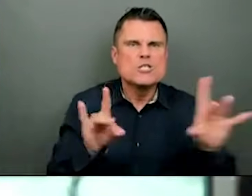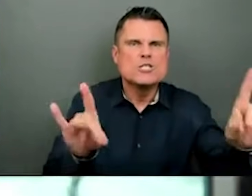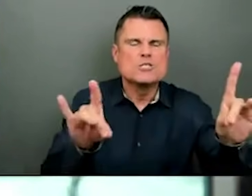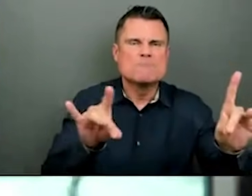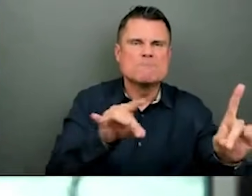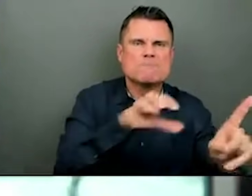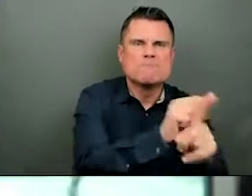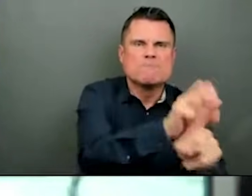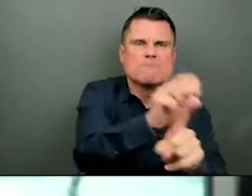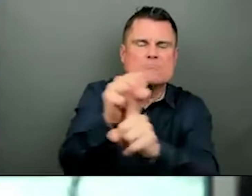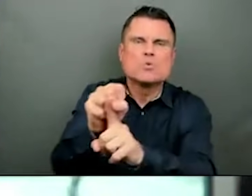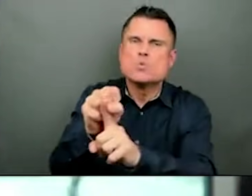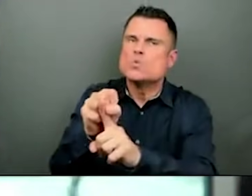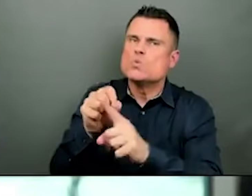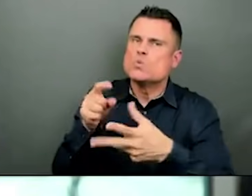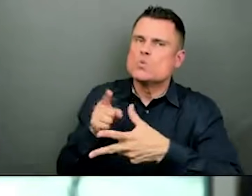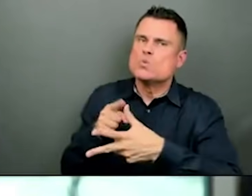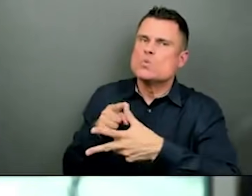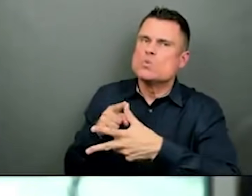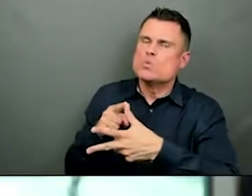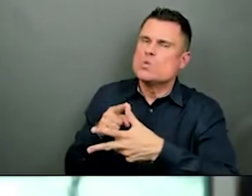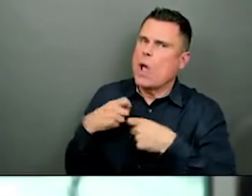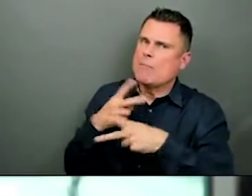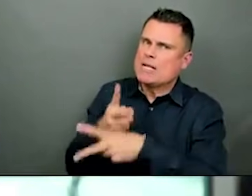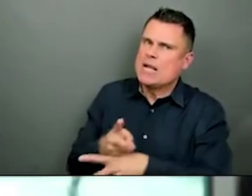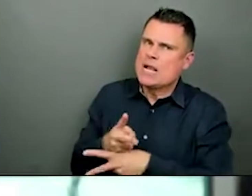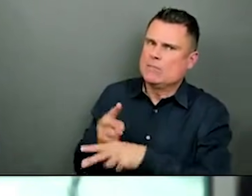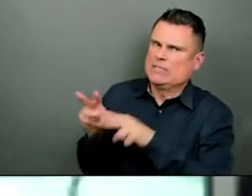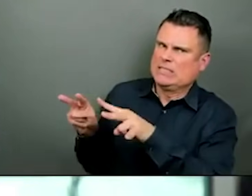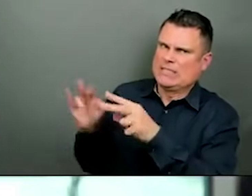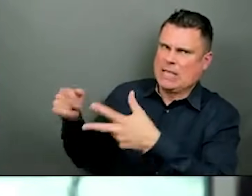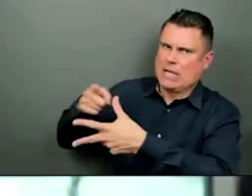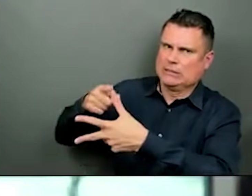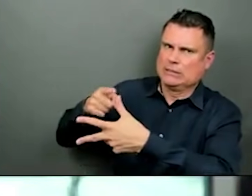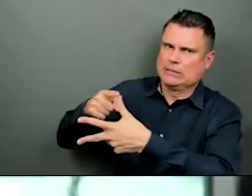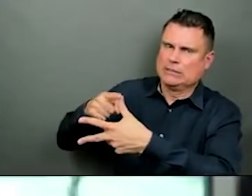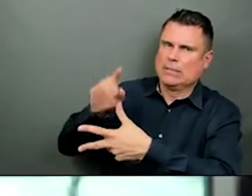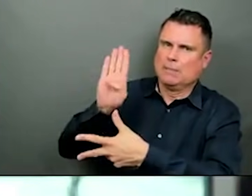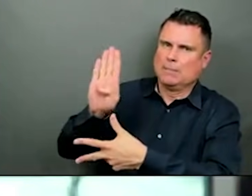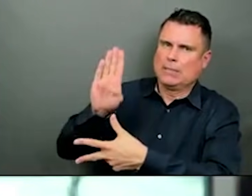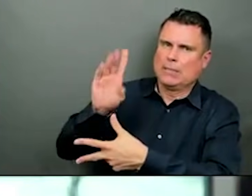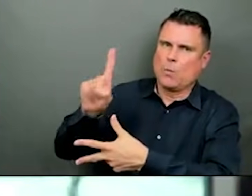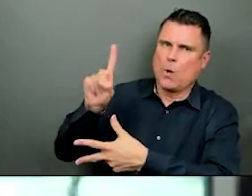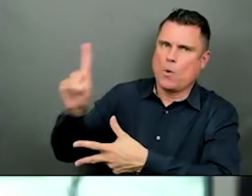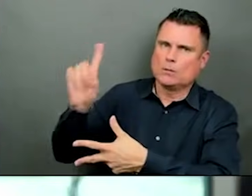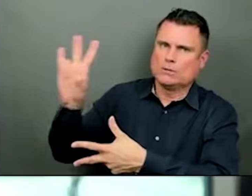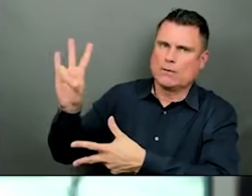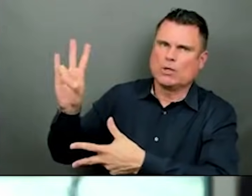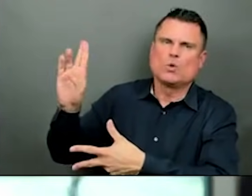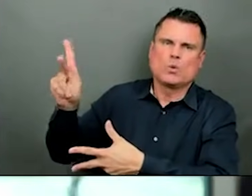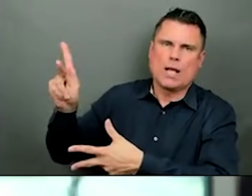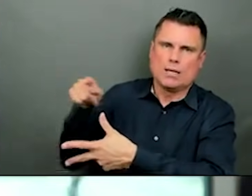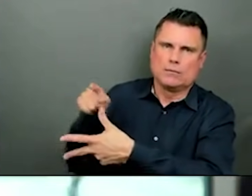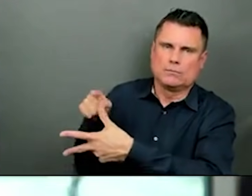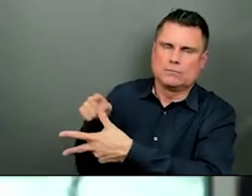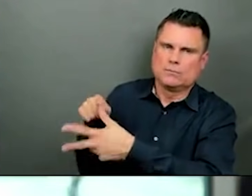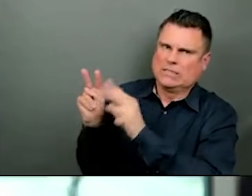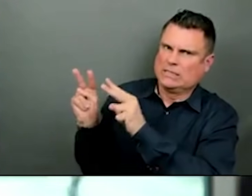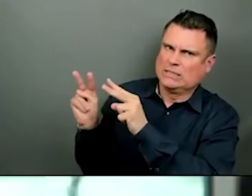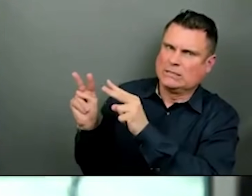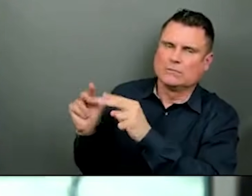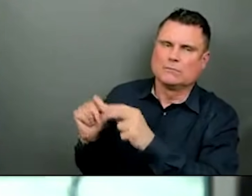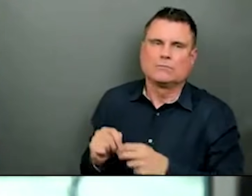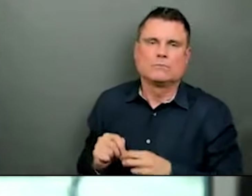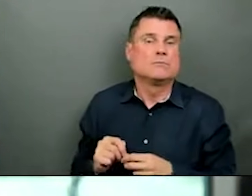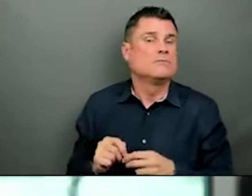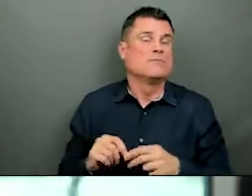monitoring very carefully, but we'll see. Most important is to reduce transmission,